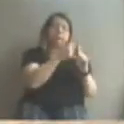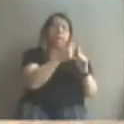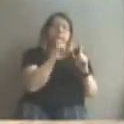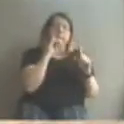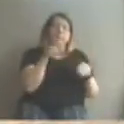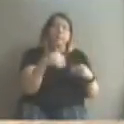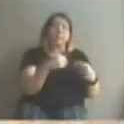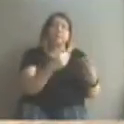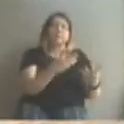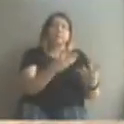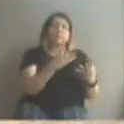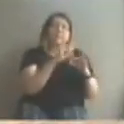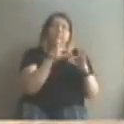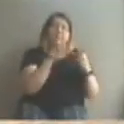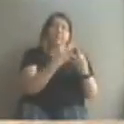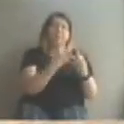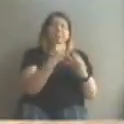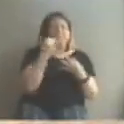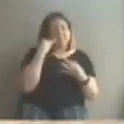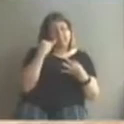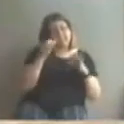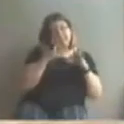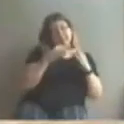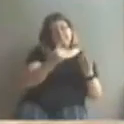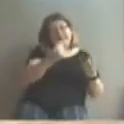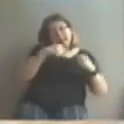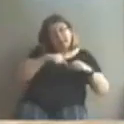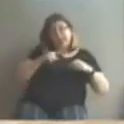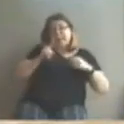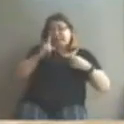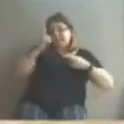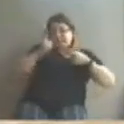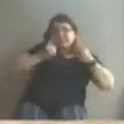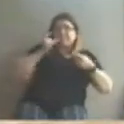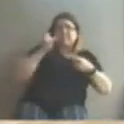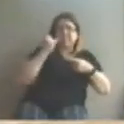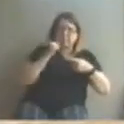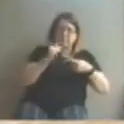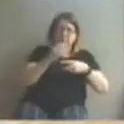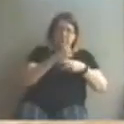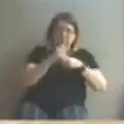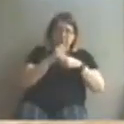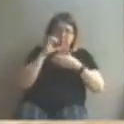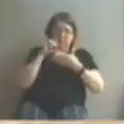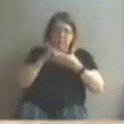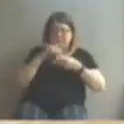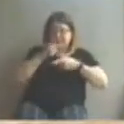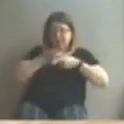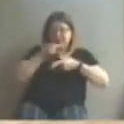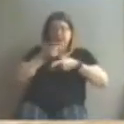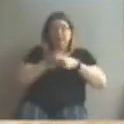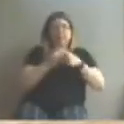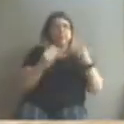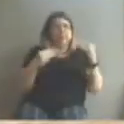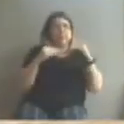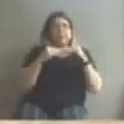provide as a service, that when families did come and explore kind of if we don't get this taken care of in a